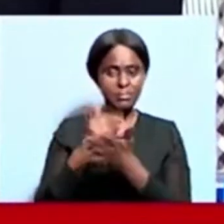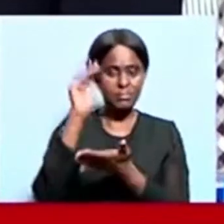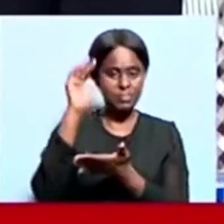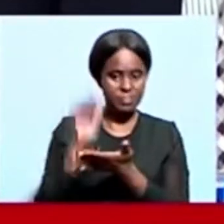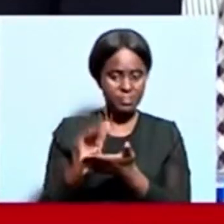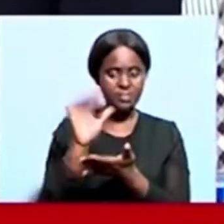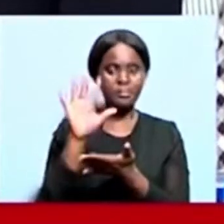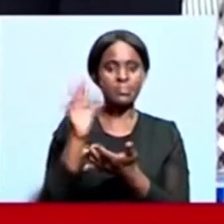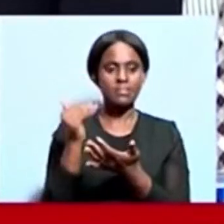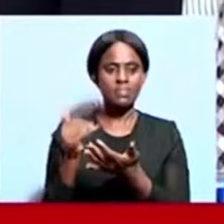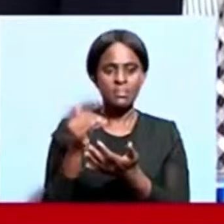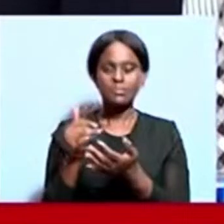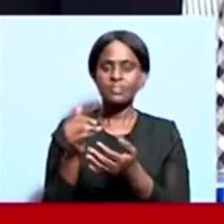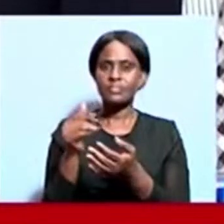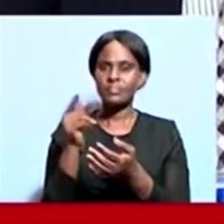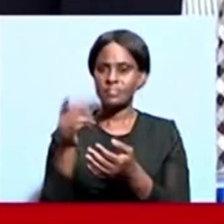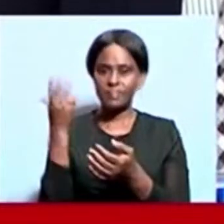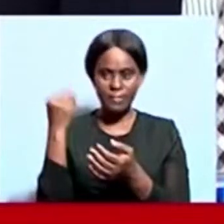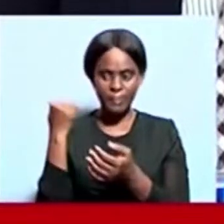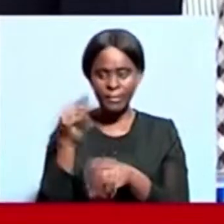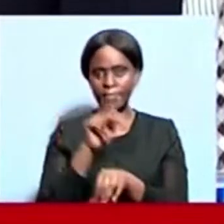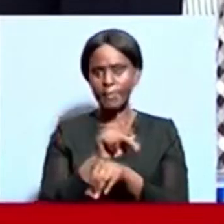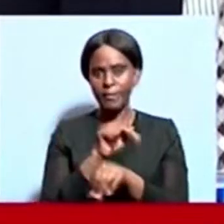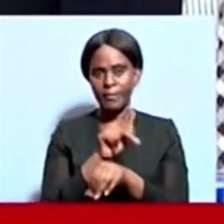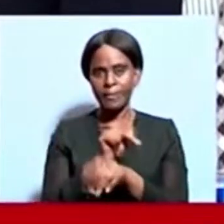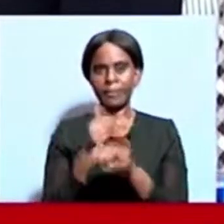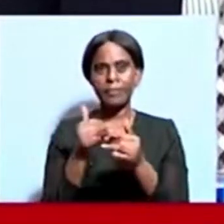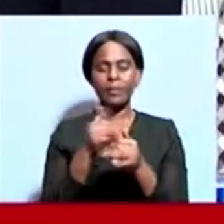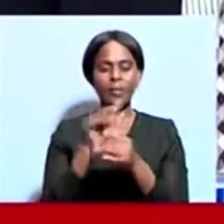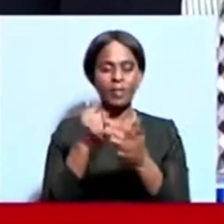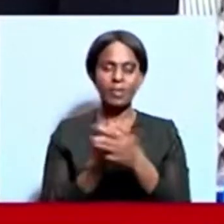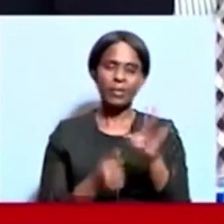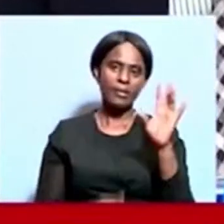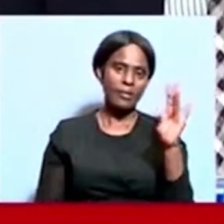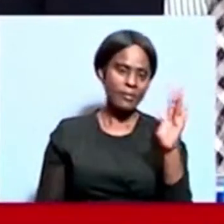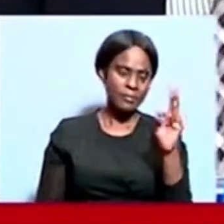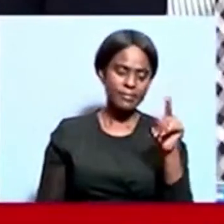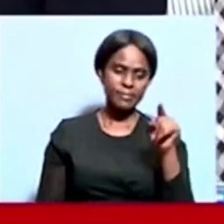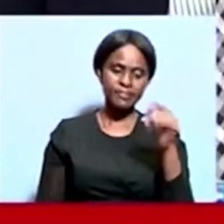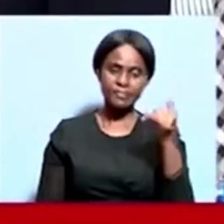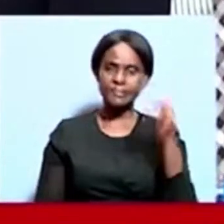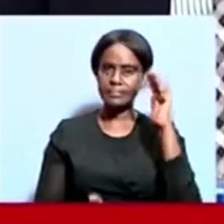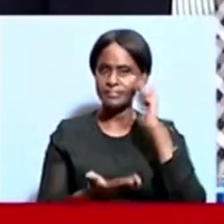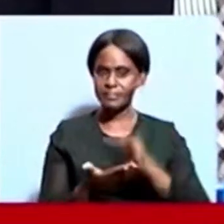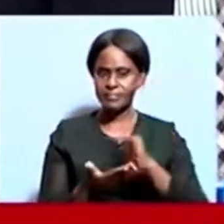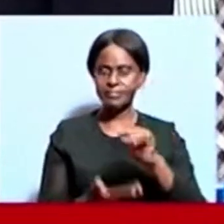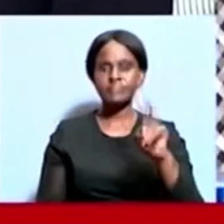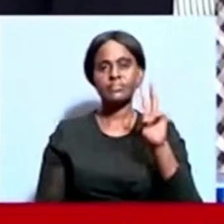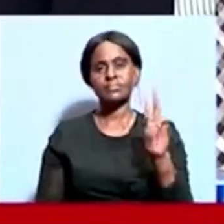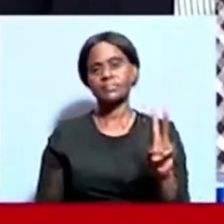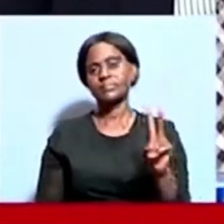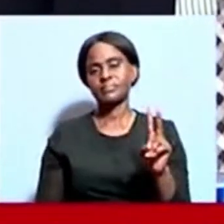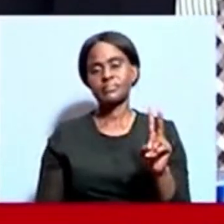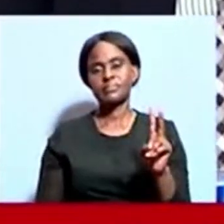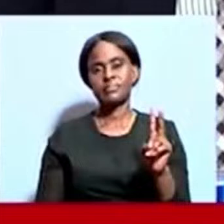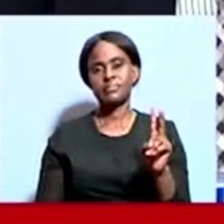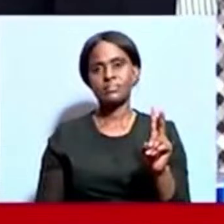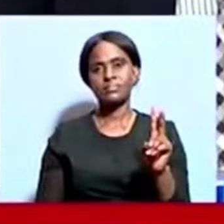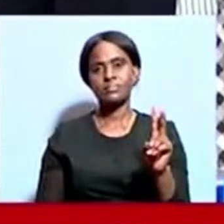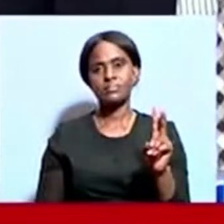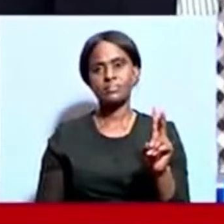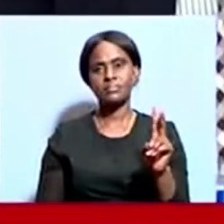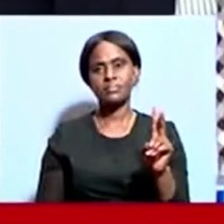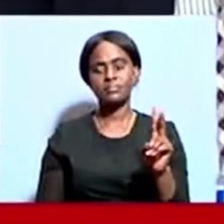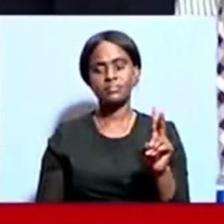5. The number of outstanding projects were 7. These have reduced to 2.